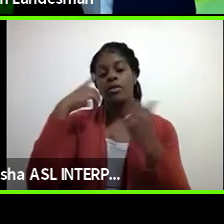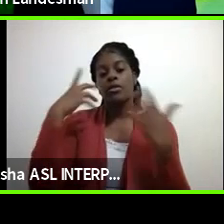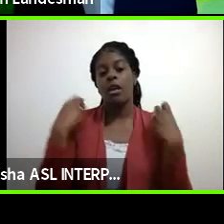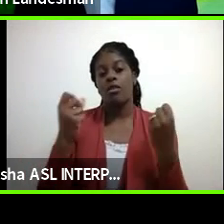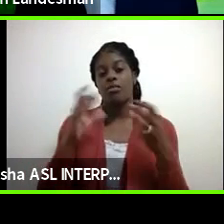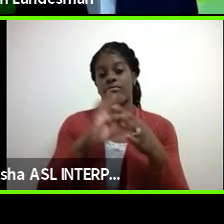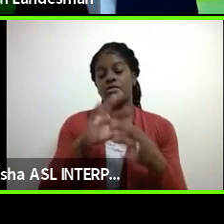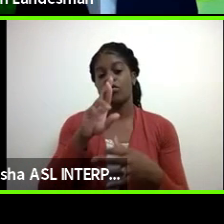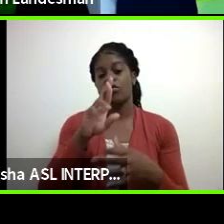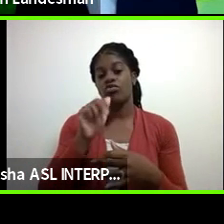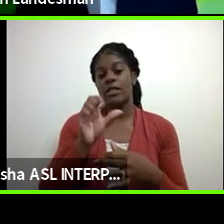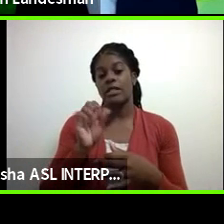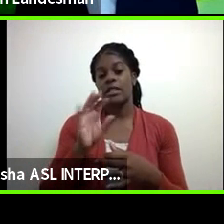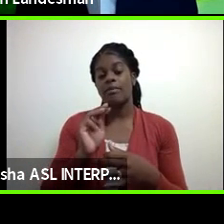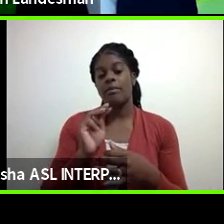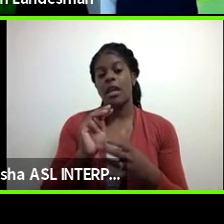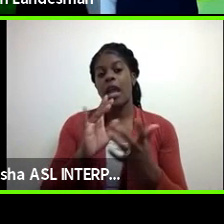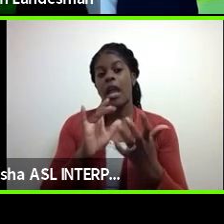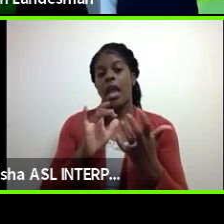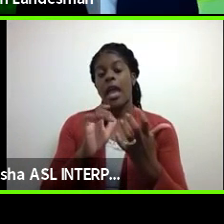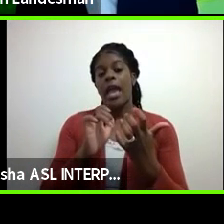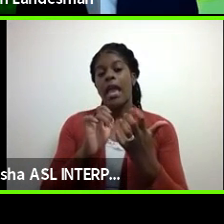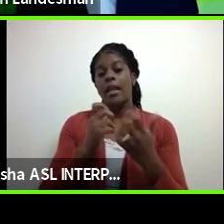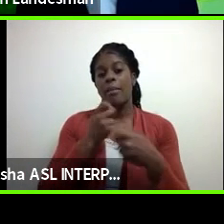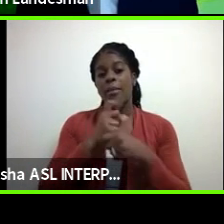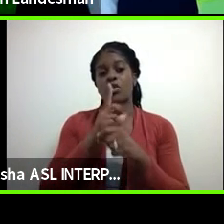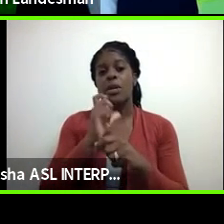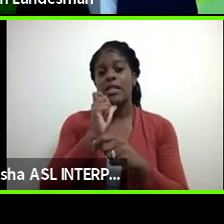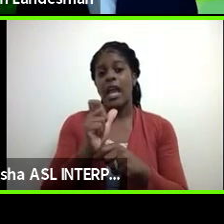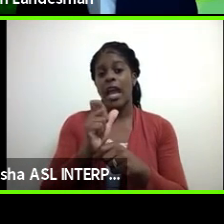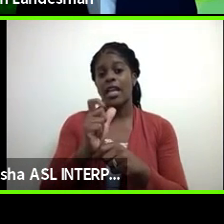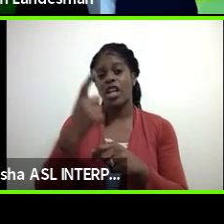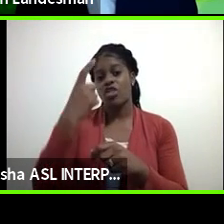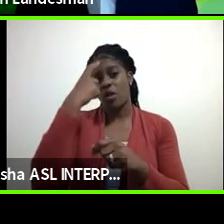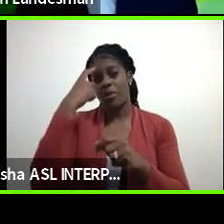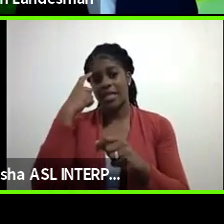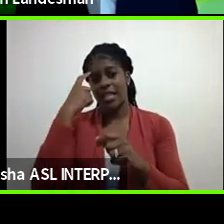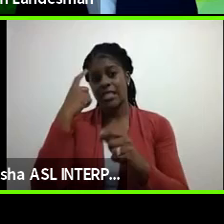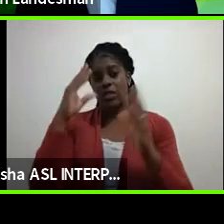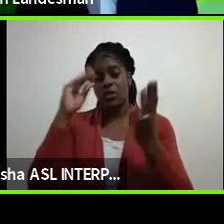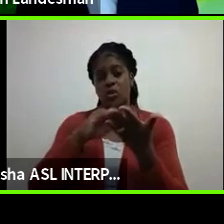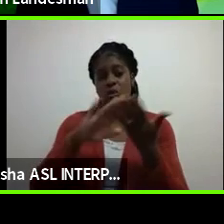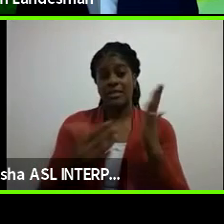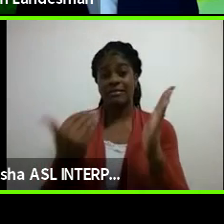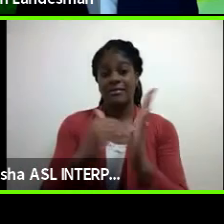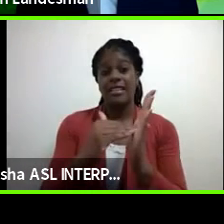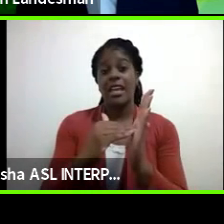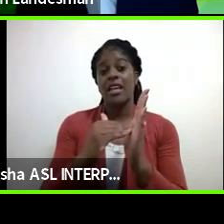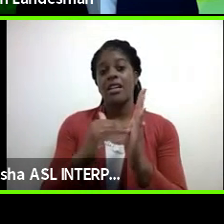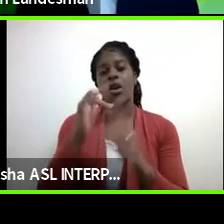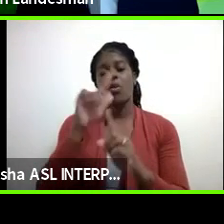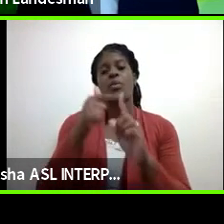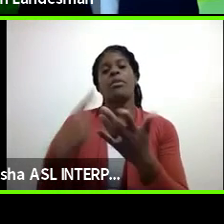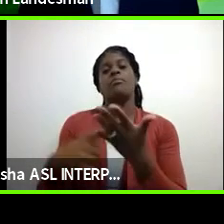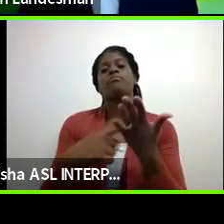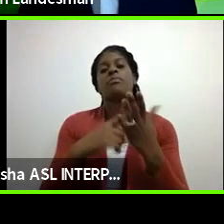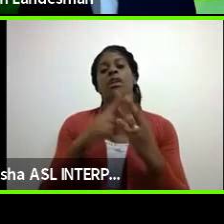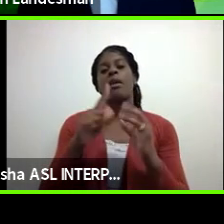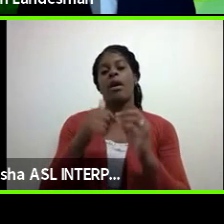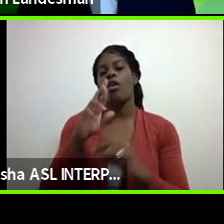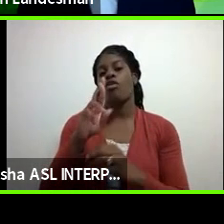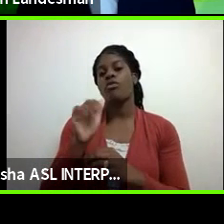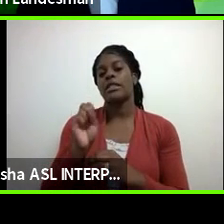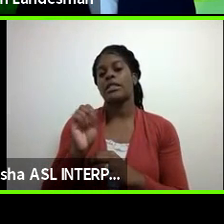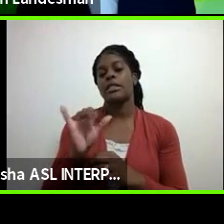make sure that we're not further re-traumatizing students when we have conversations about racism in our classrooms and school